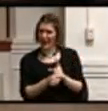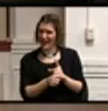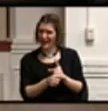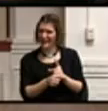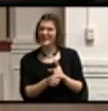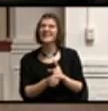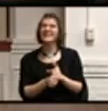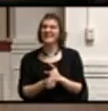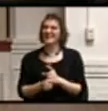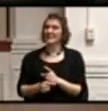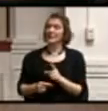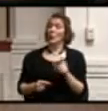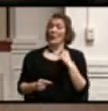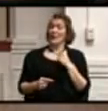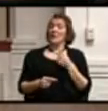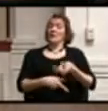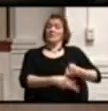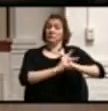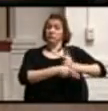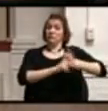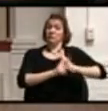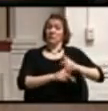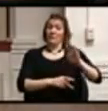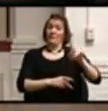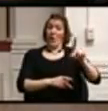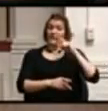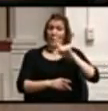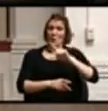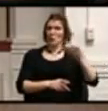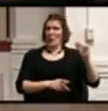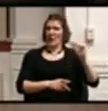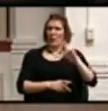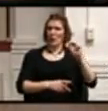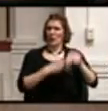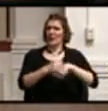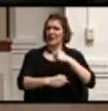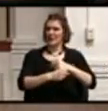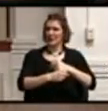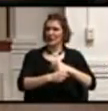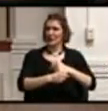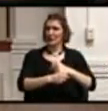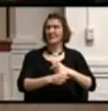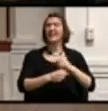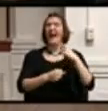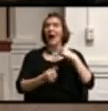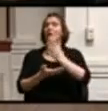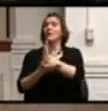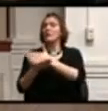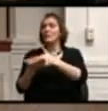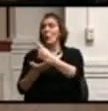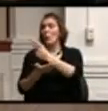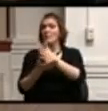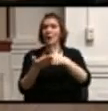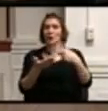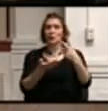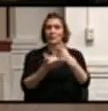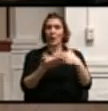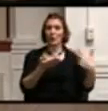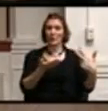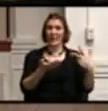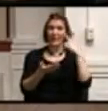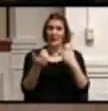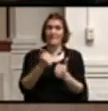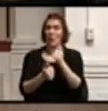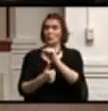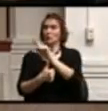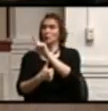2030, something like that? It's a 20-year, there are several different pieces of that bond. Most of them are